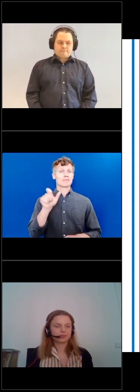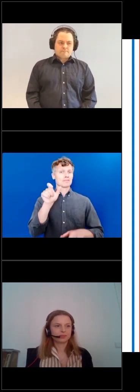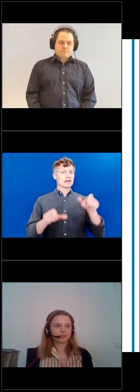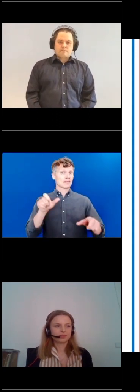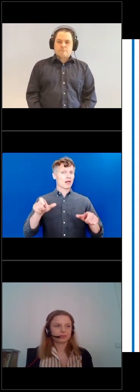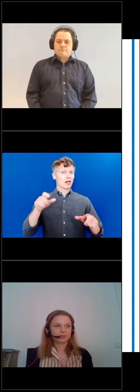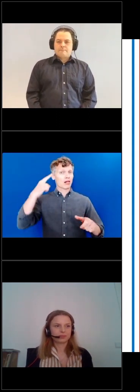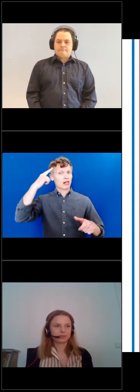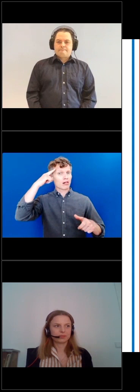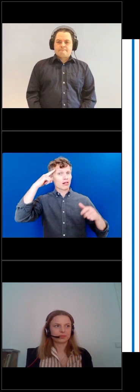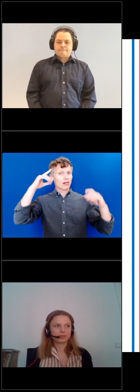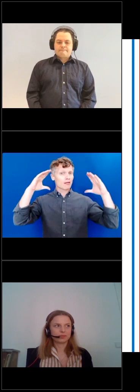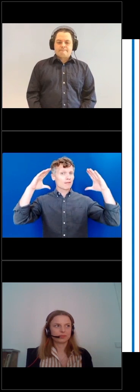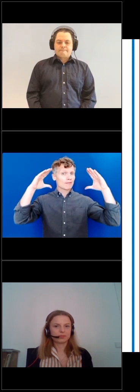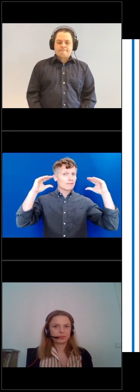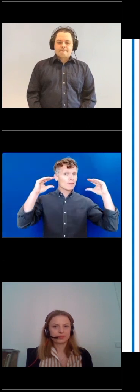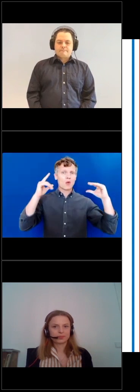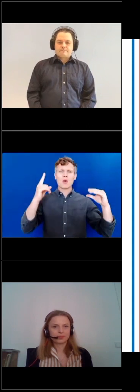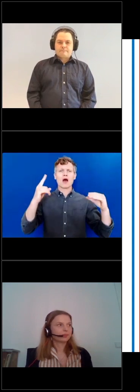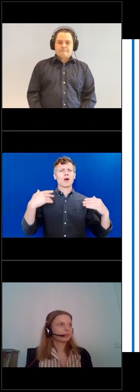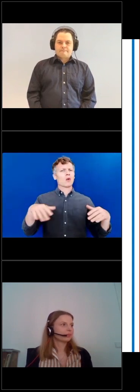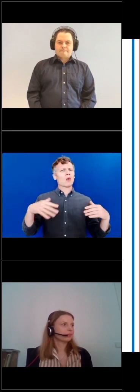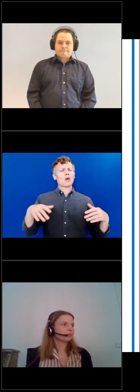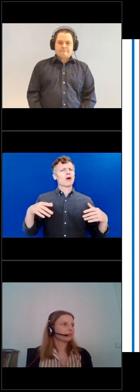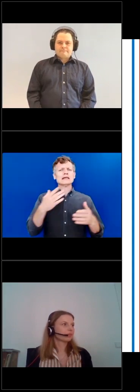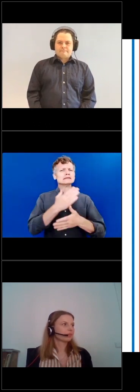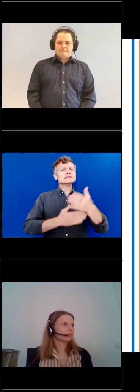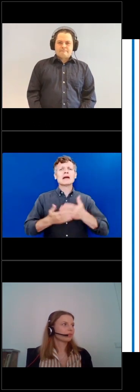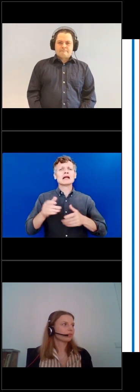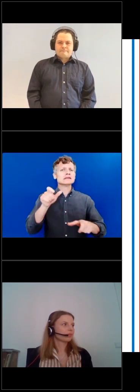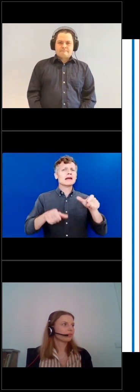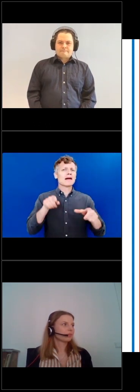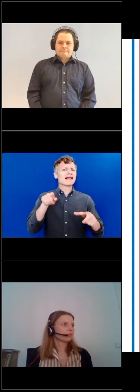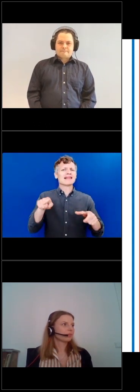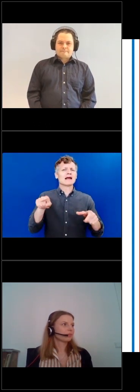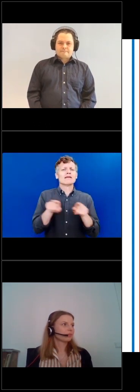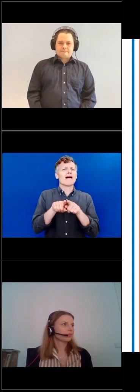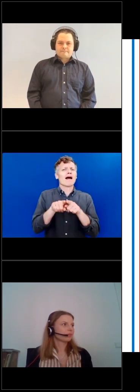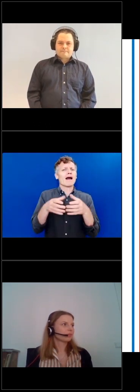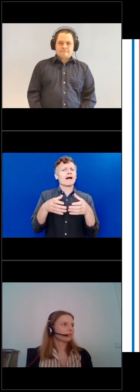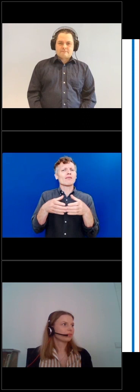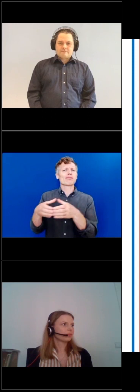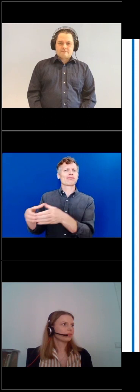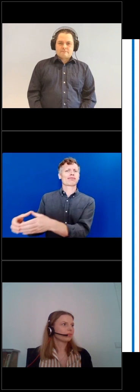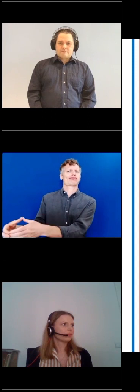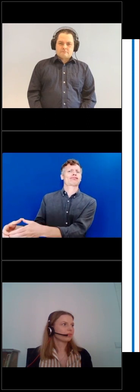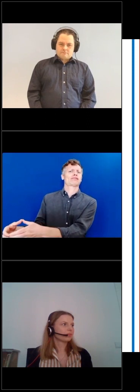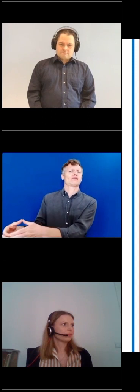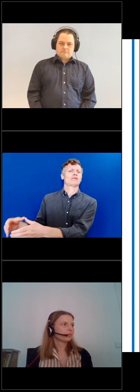marginalized categories of persons with disabilities, and in most cases they are